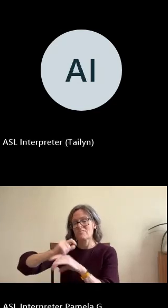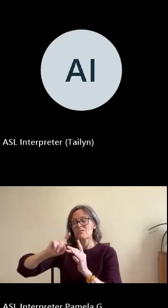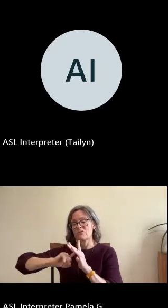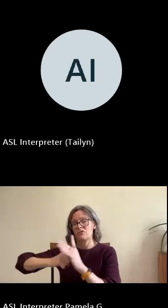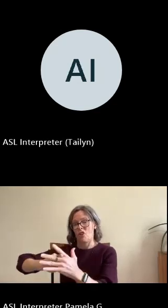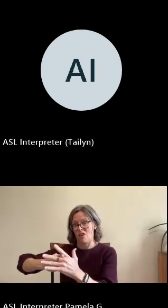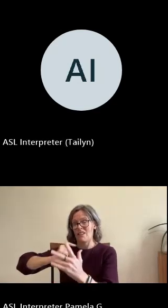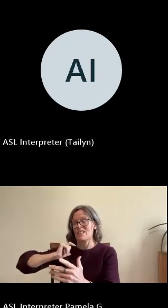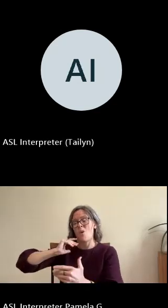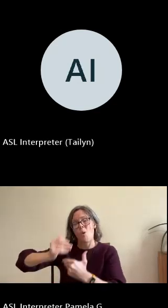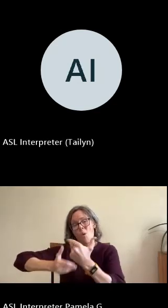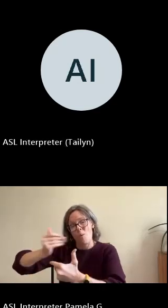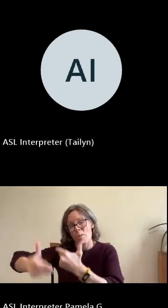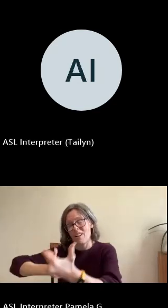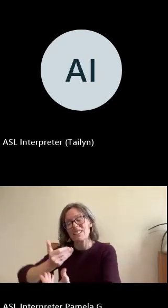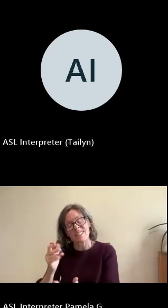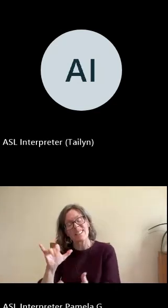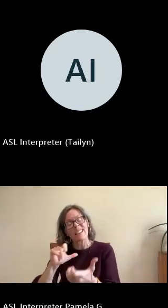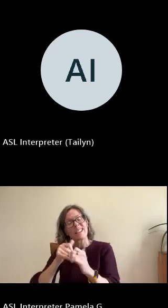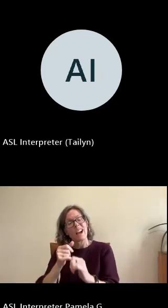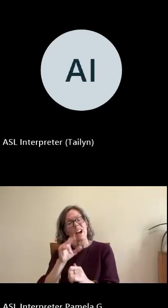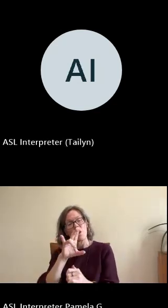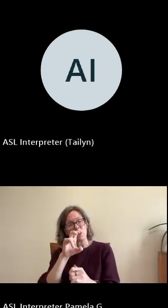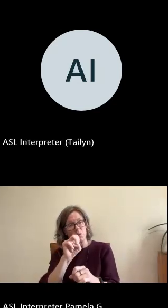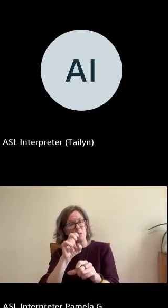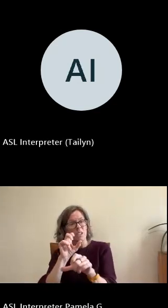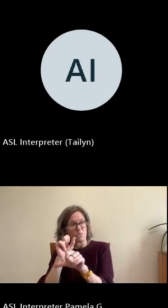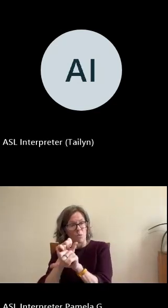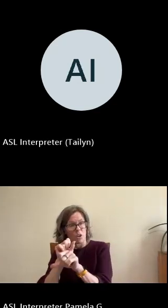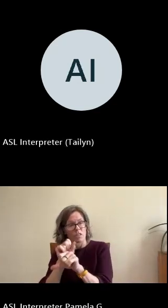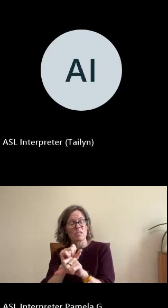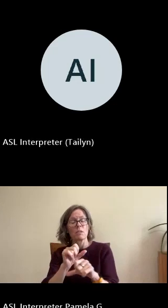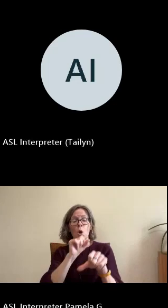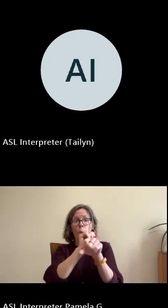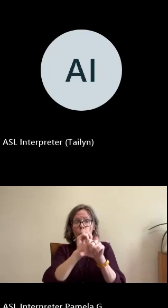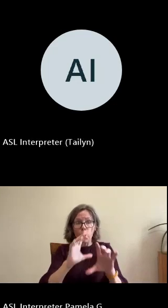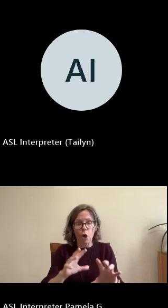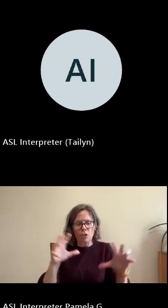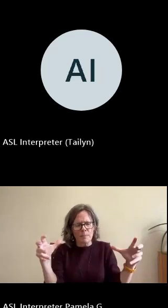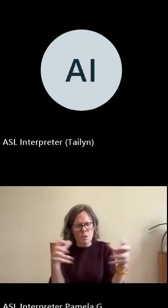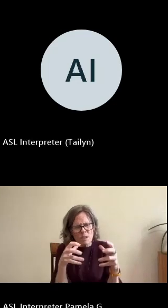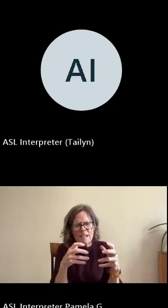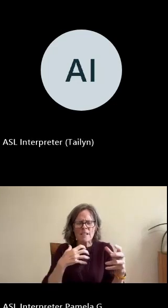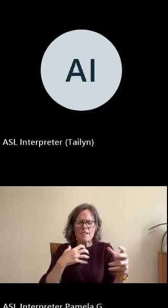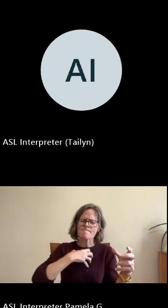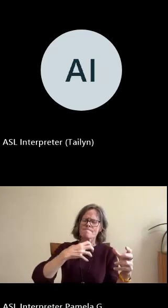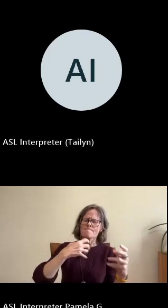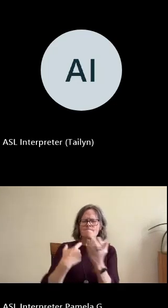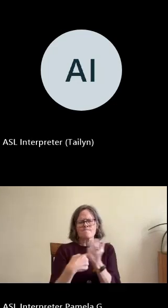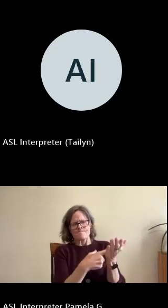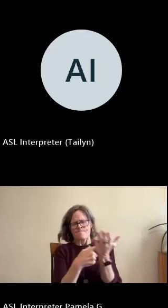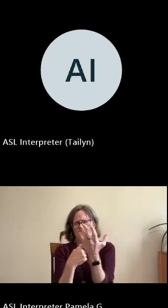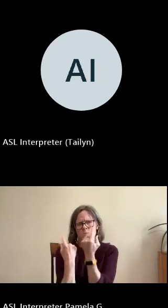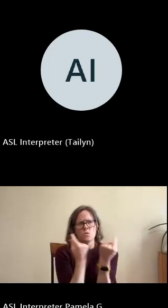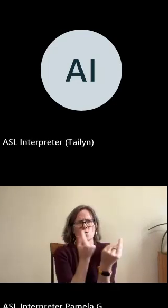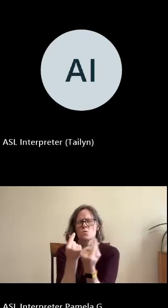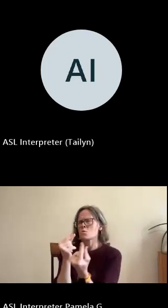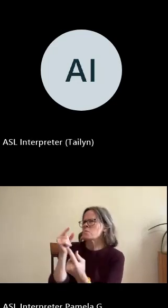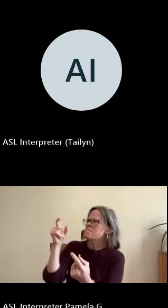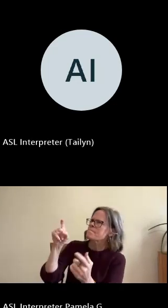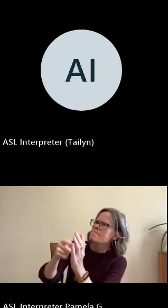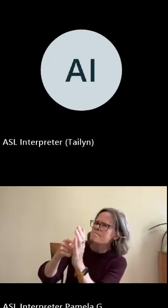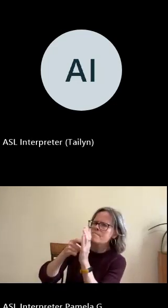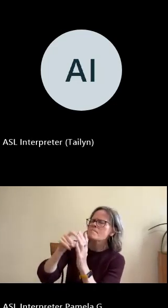It was workers coming together to demand health insurance, sick leave, vacation at